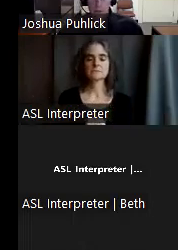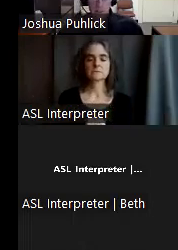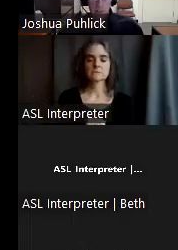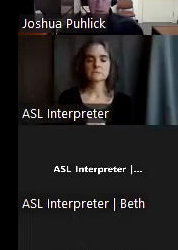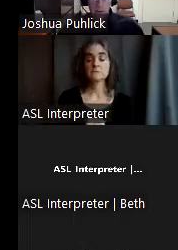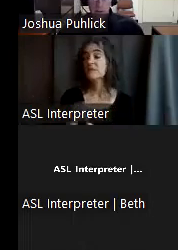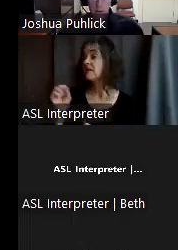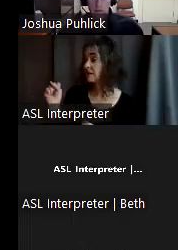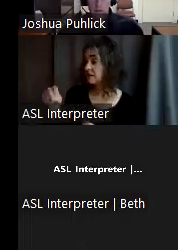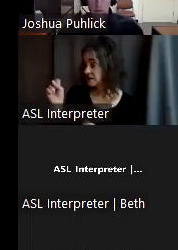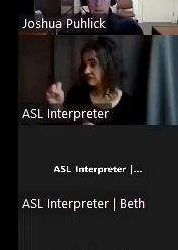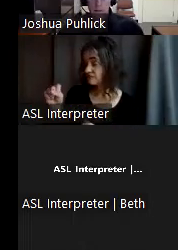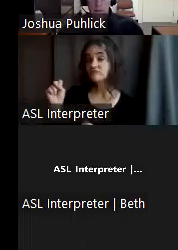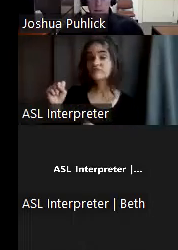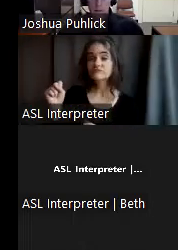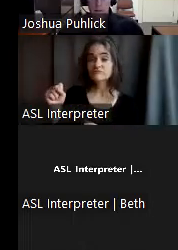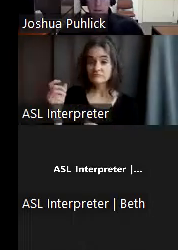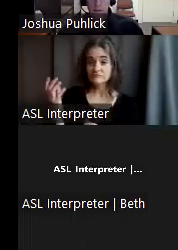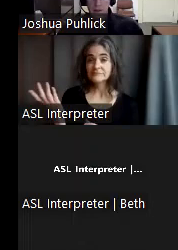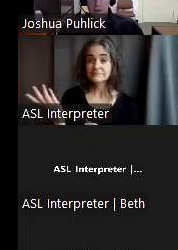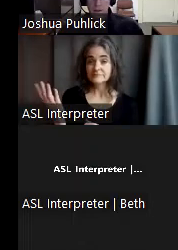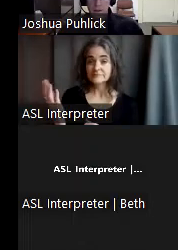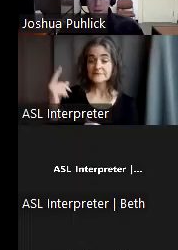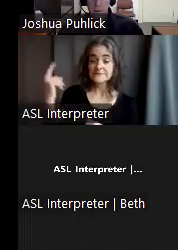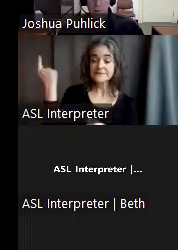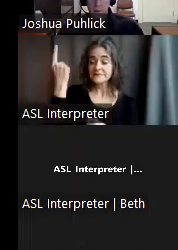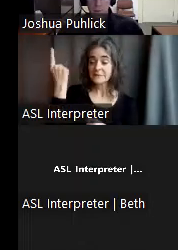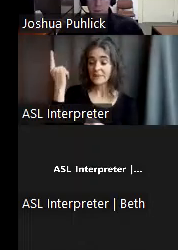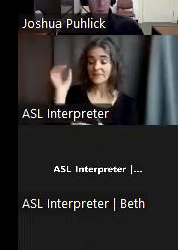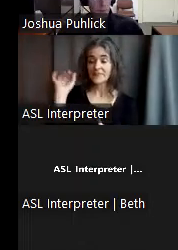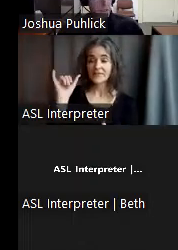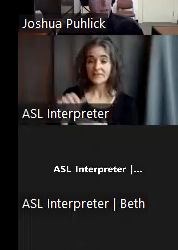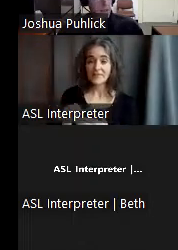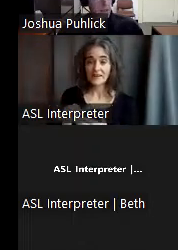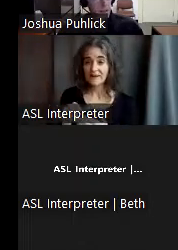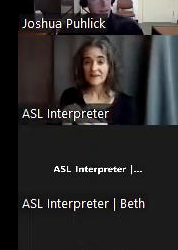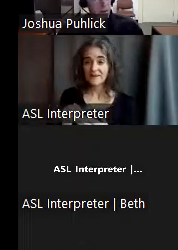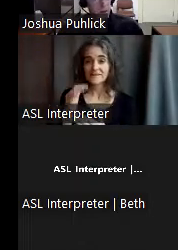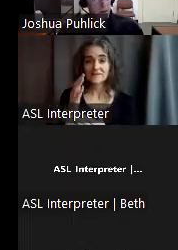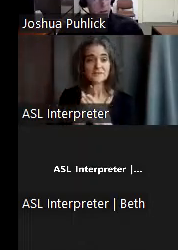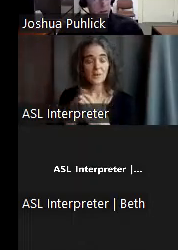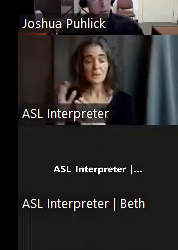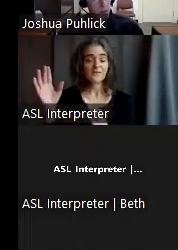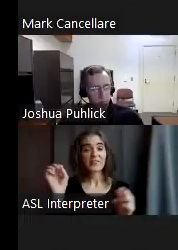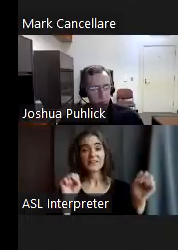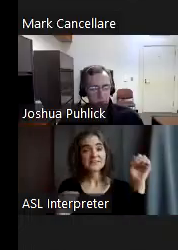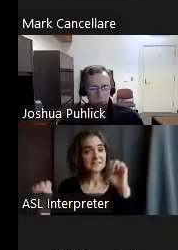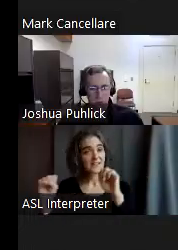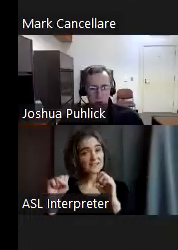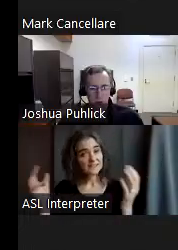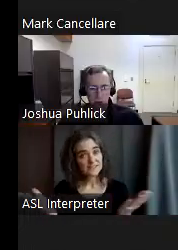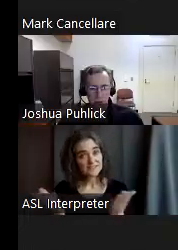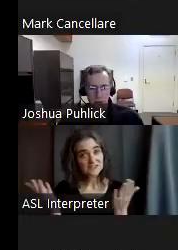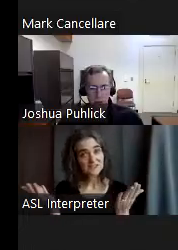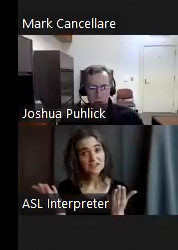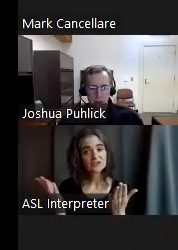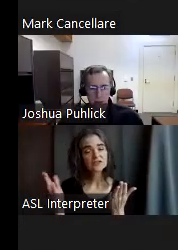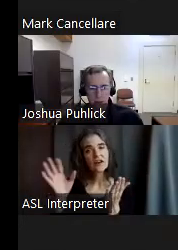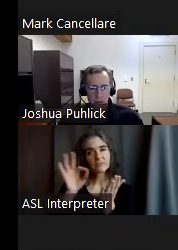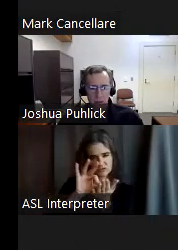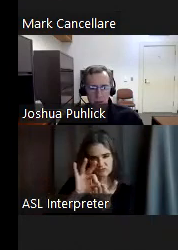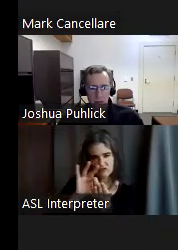Yeah, so that's something that some of the scientists here have been